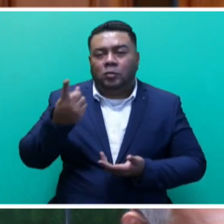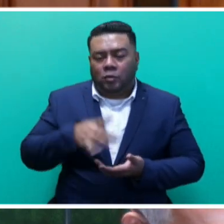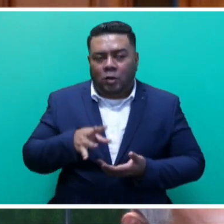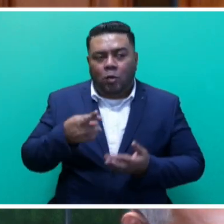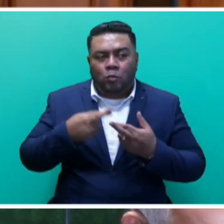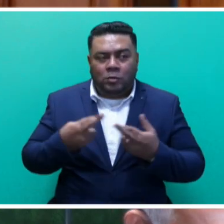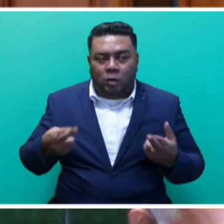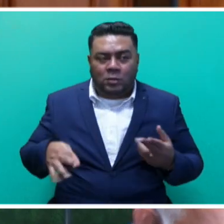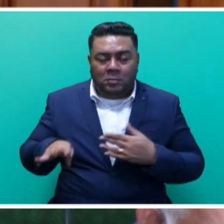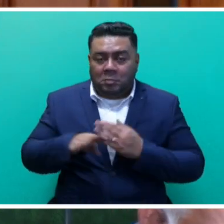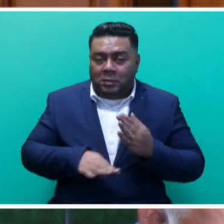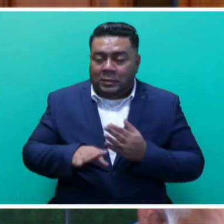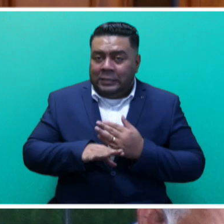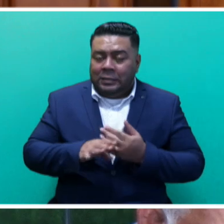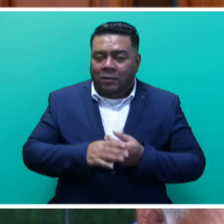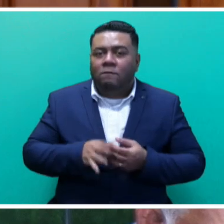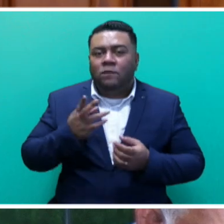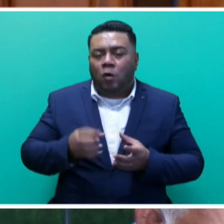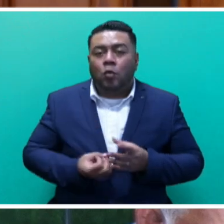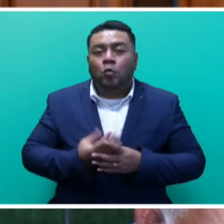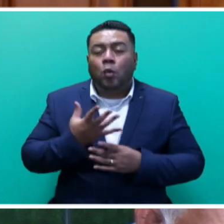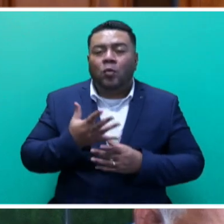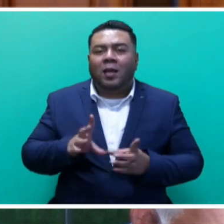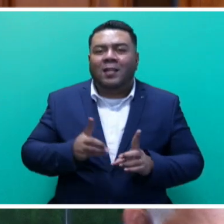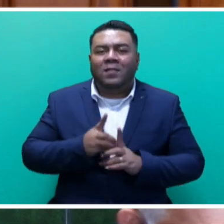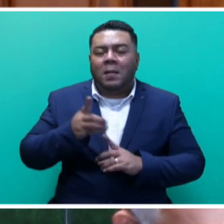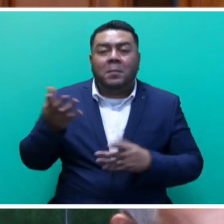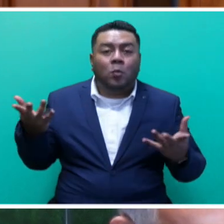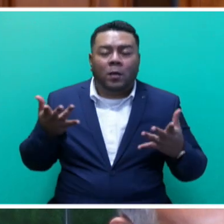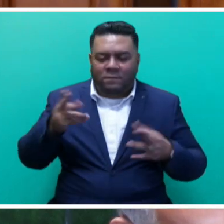resource-based sectors for growth and development in Fiji.